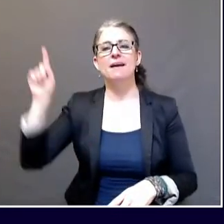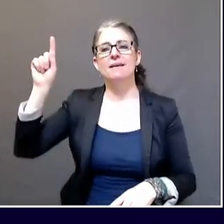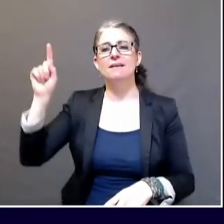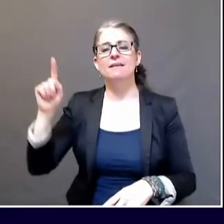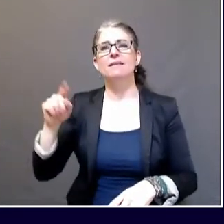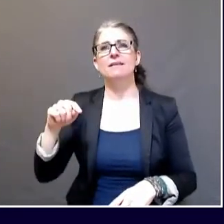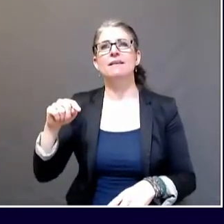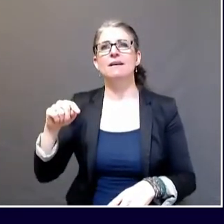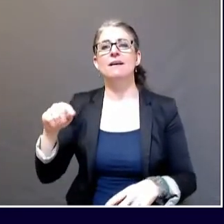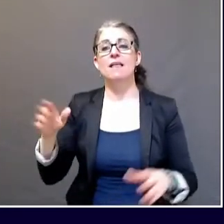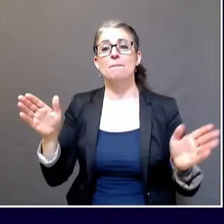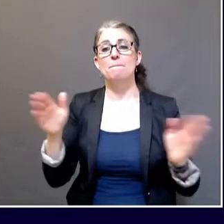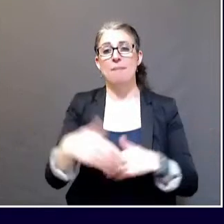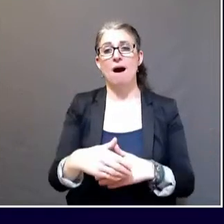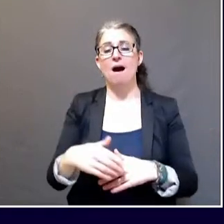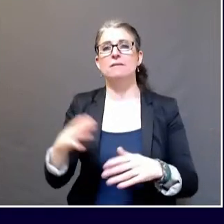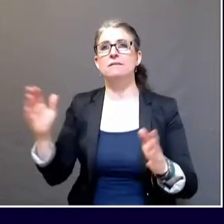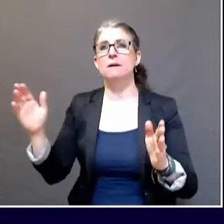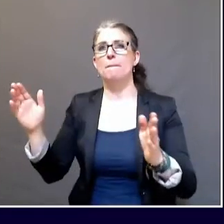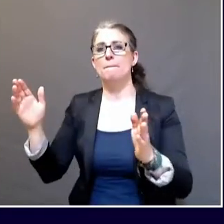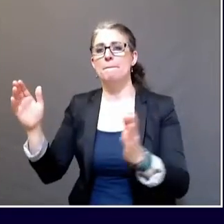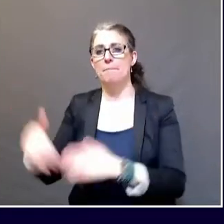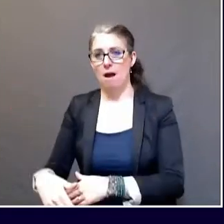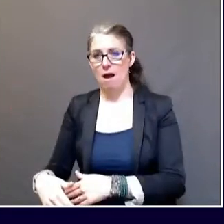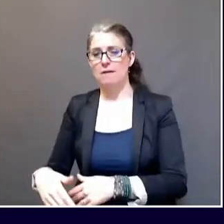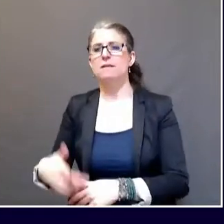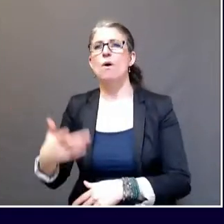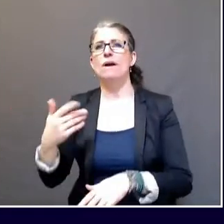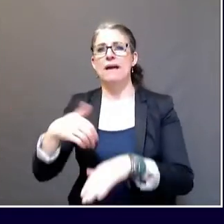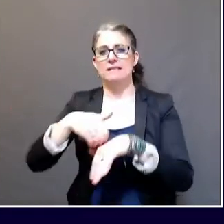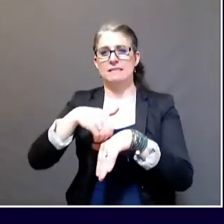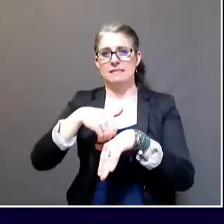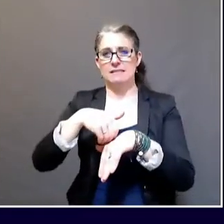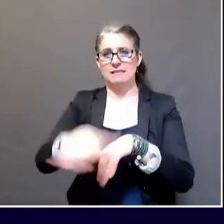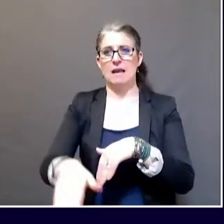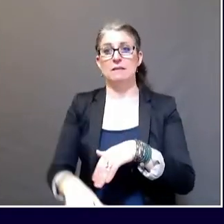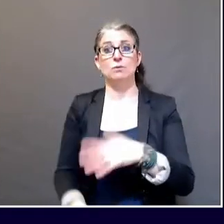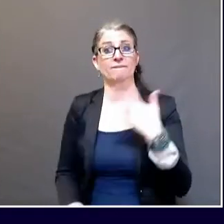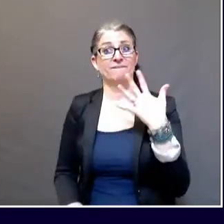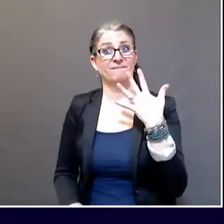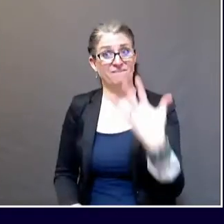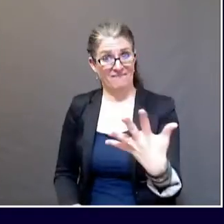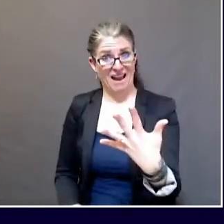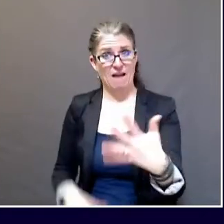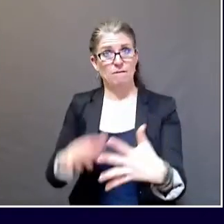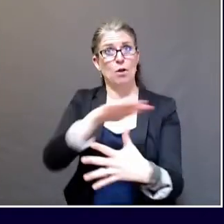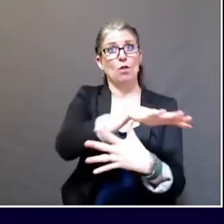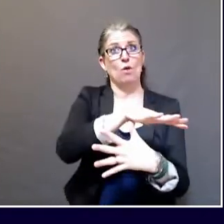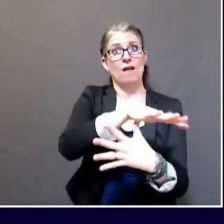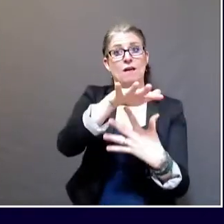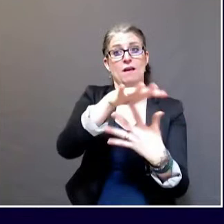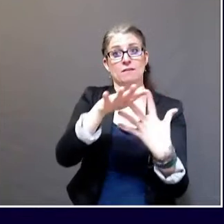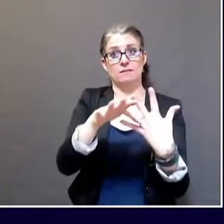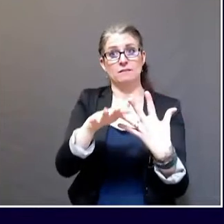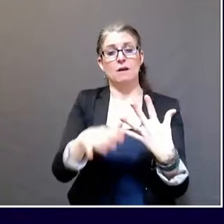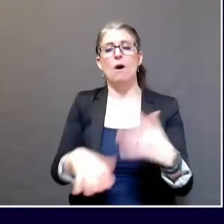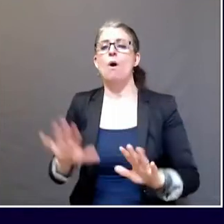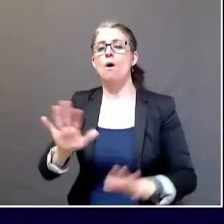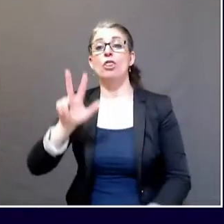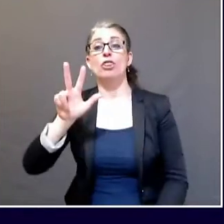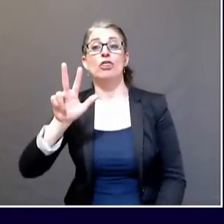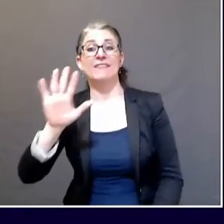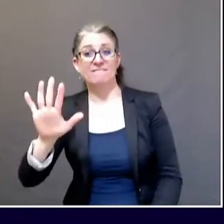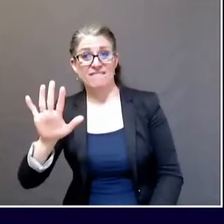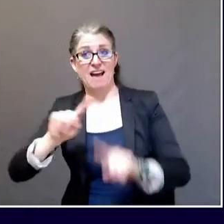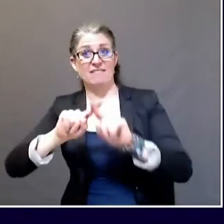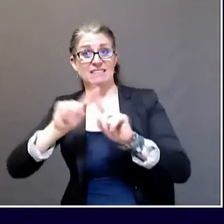right? That is correct, Patrick. They were destined for and did arrive at 35 locations across